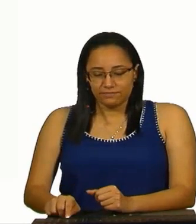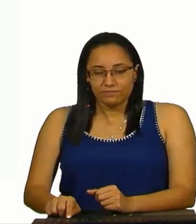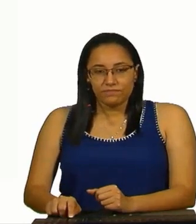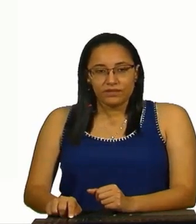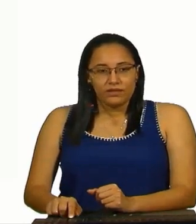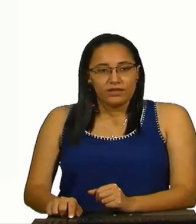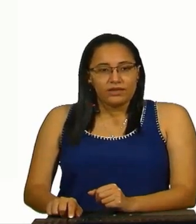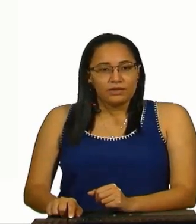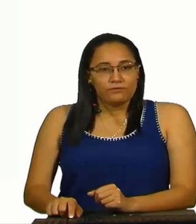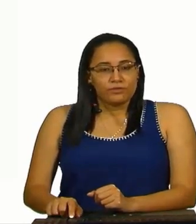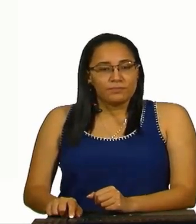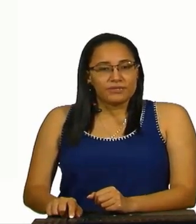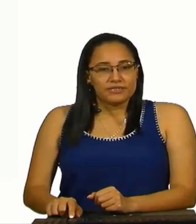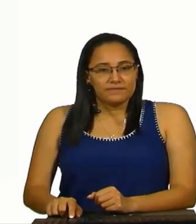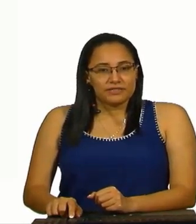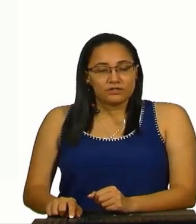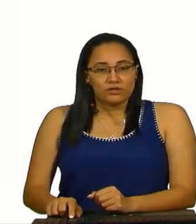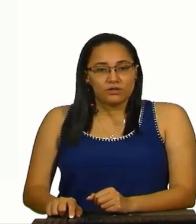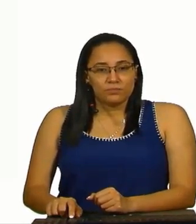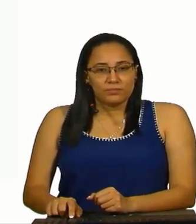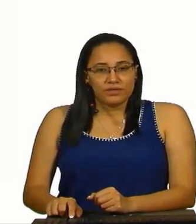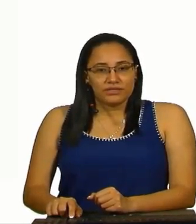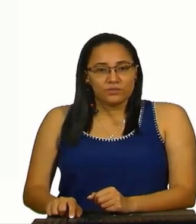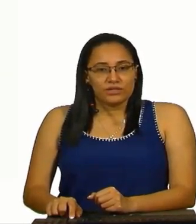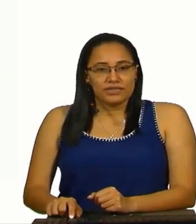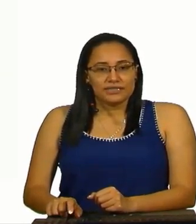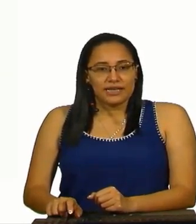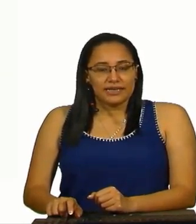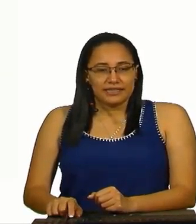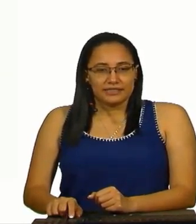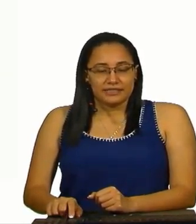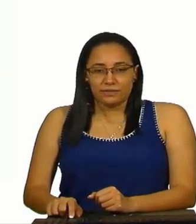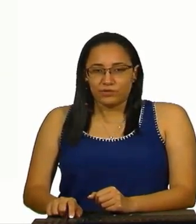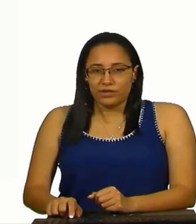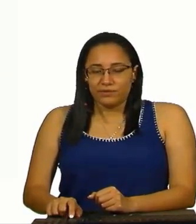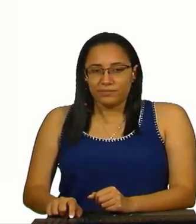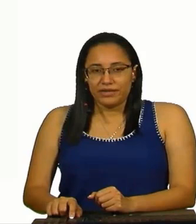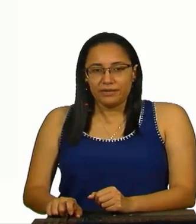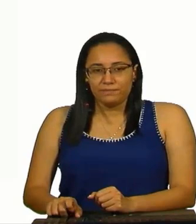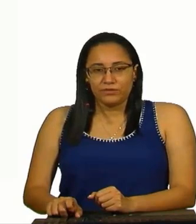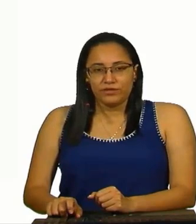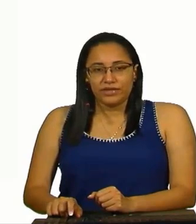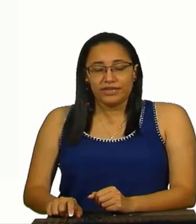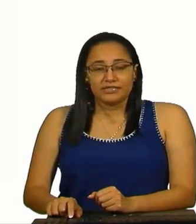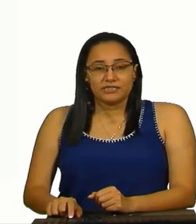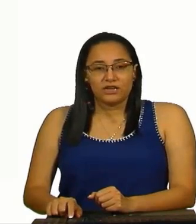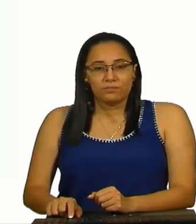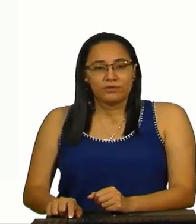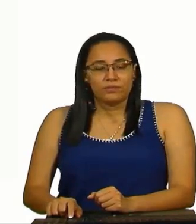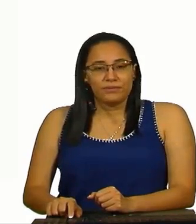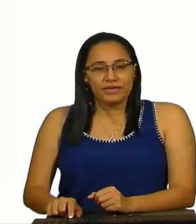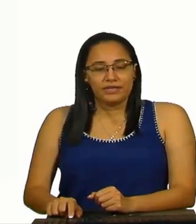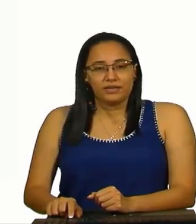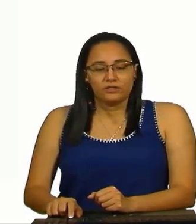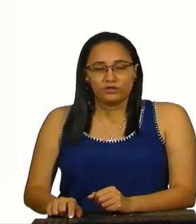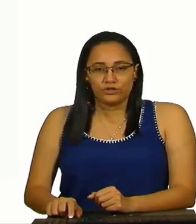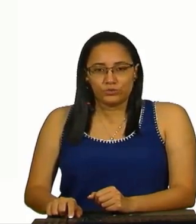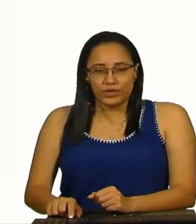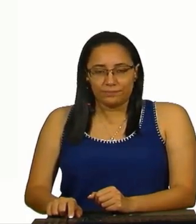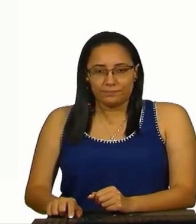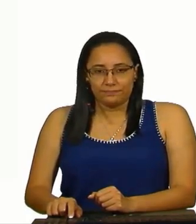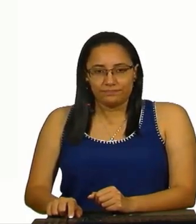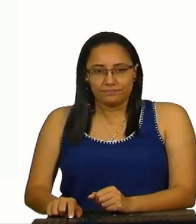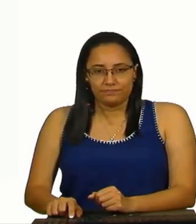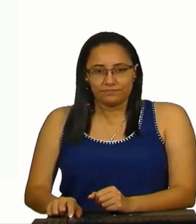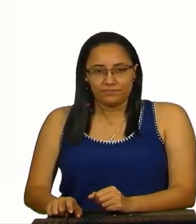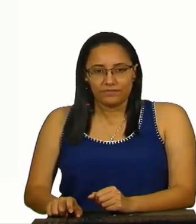it. La forma pasiva solo con permit se utiliza it. Tenemos el primer ejemplo. It is not permitted to